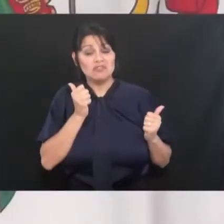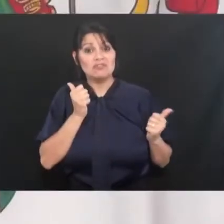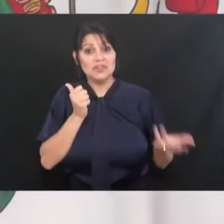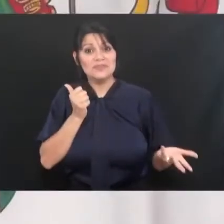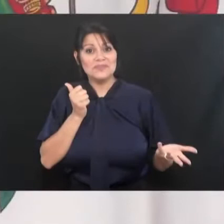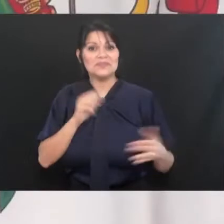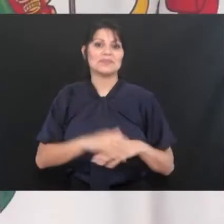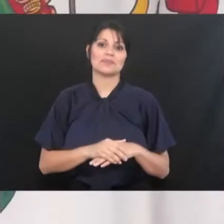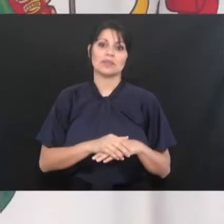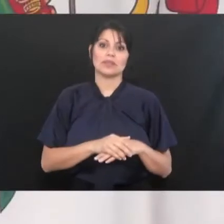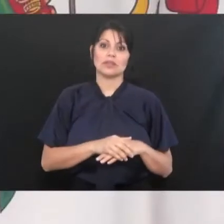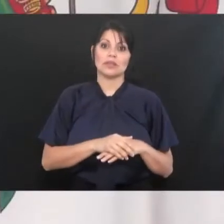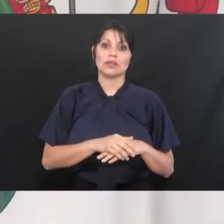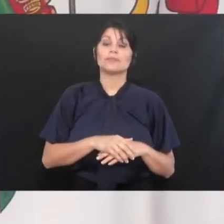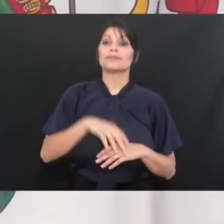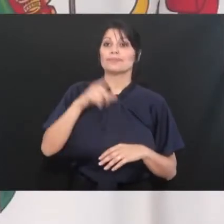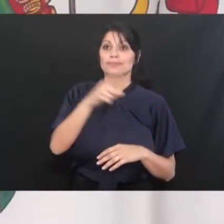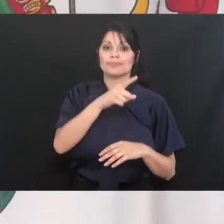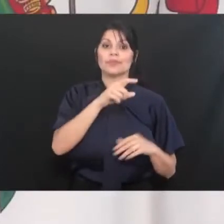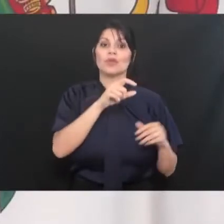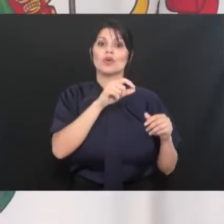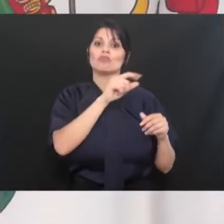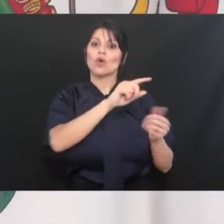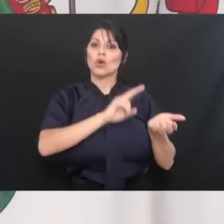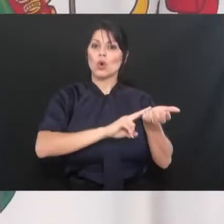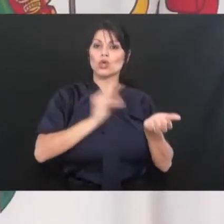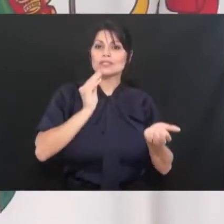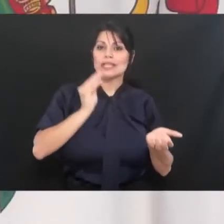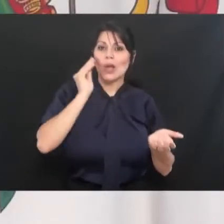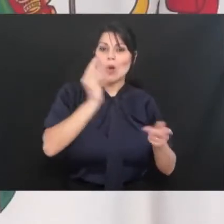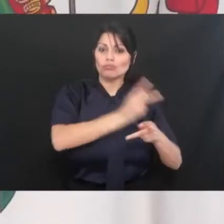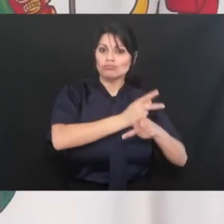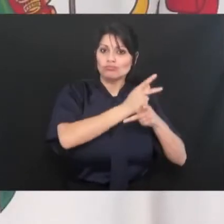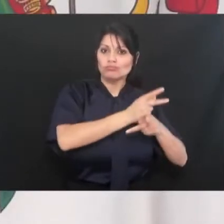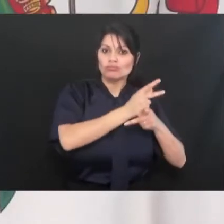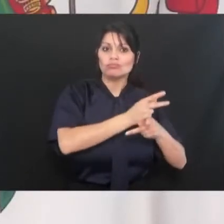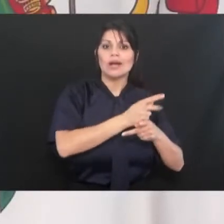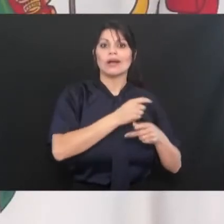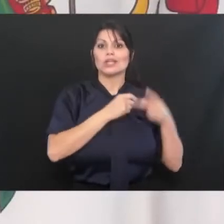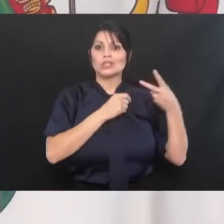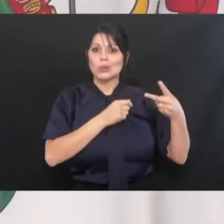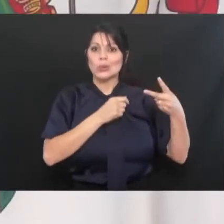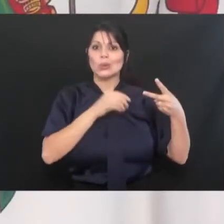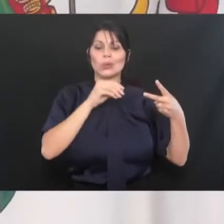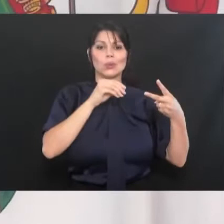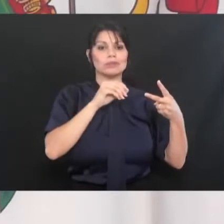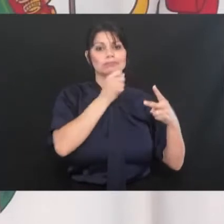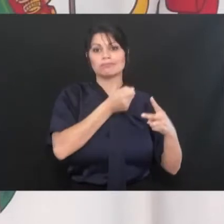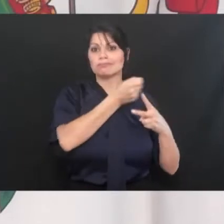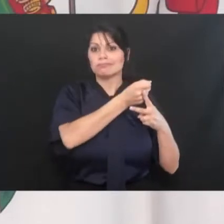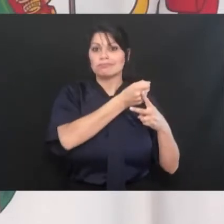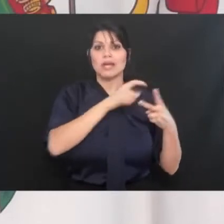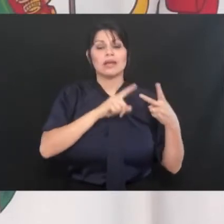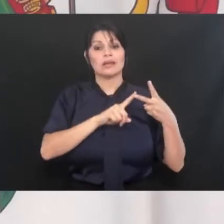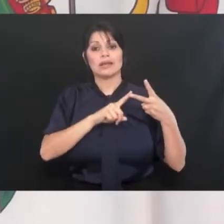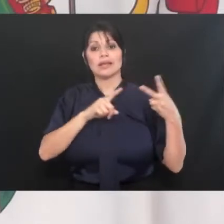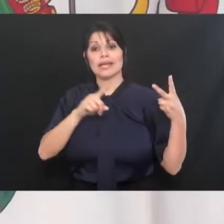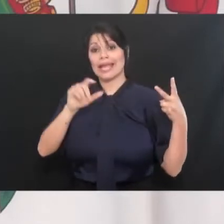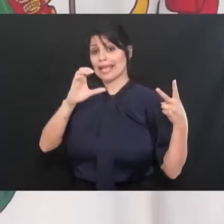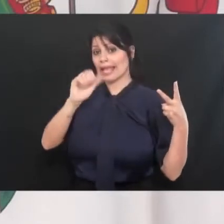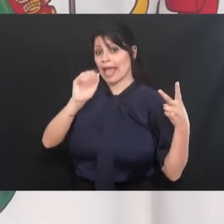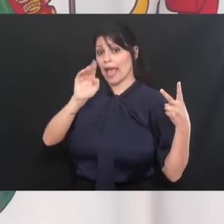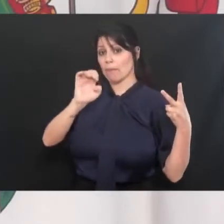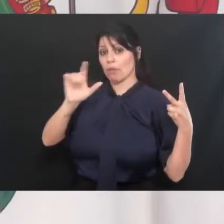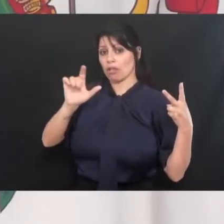We have 2 outbreaks in our long-term care facilities. We're up to 4 outbreaks in our church community and everything in 3 counties. That's Cabell, McDowell,